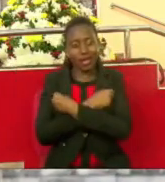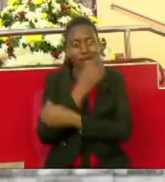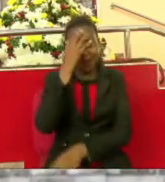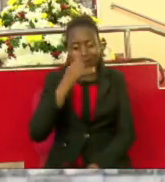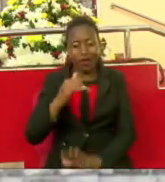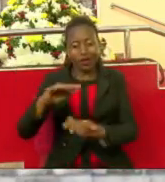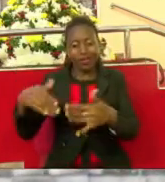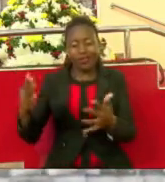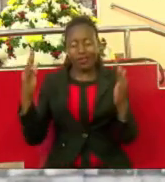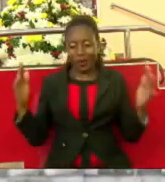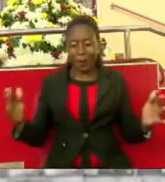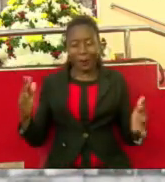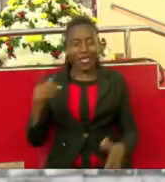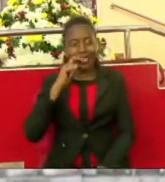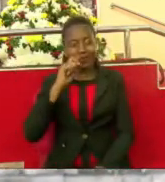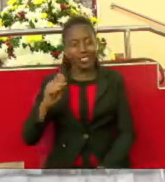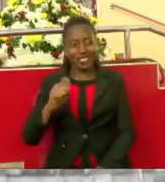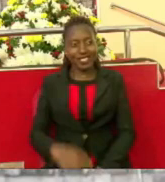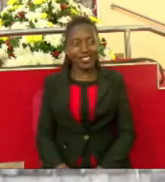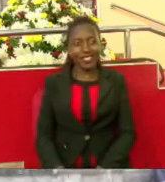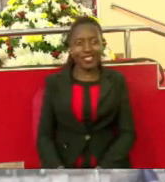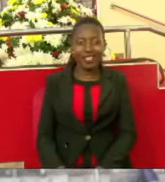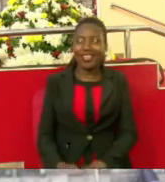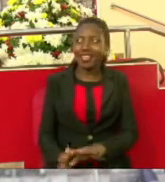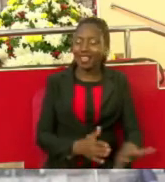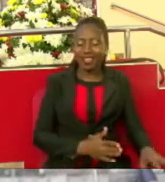Children, even in the tradition of the Jews,